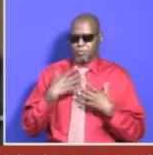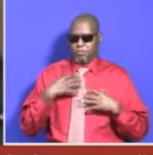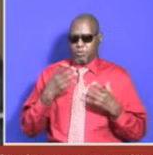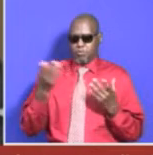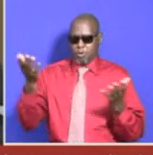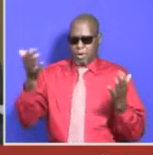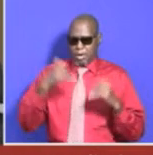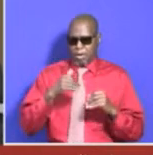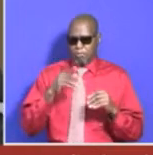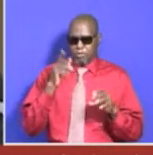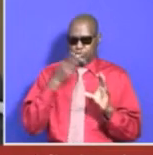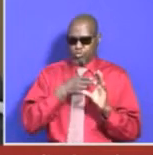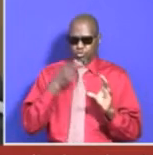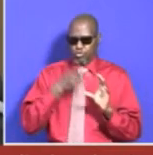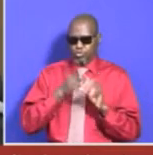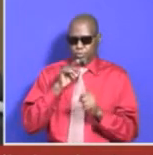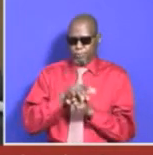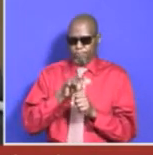mmoja. Sasa,